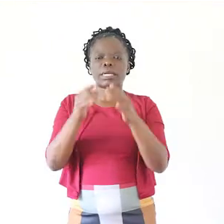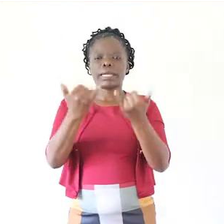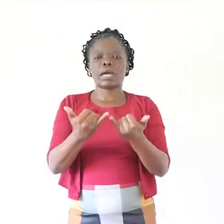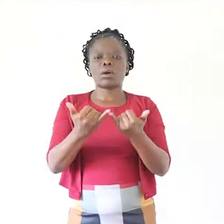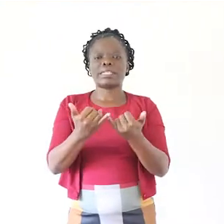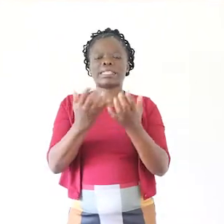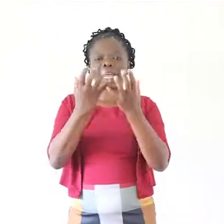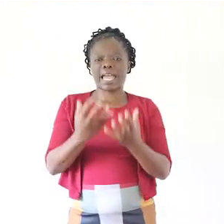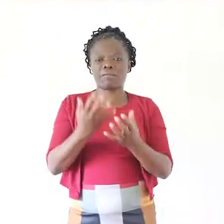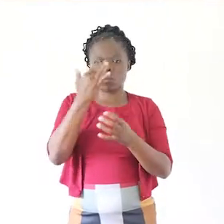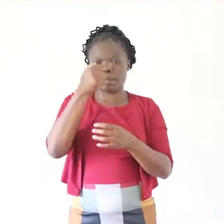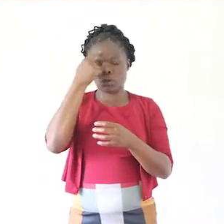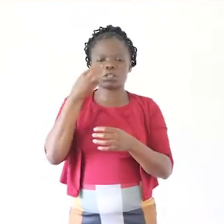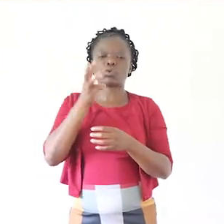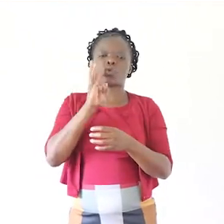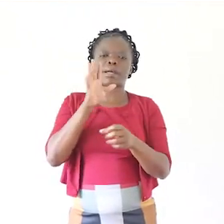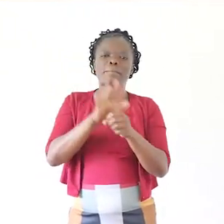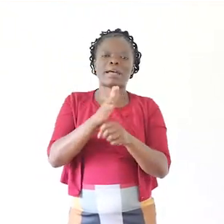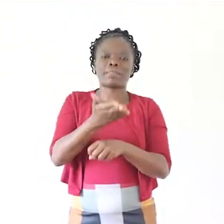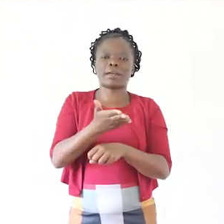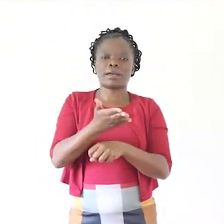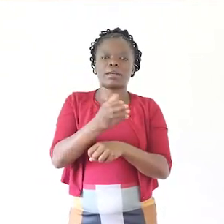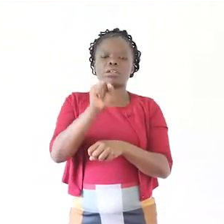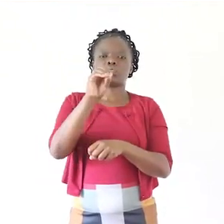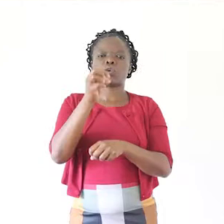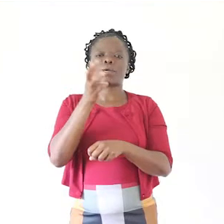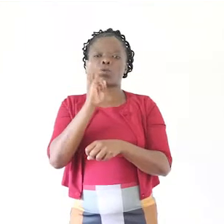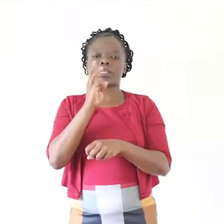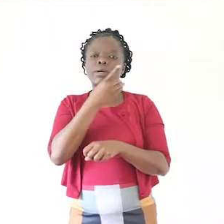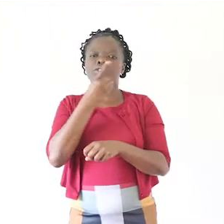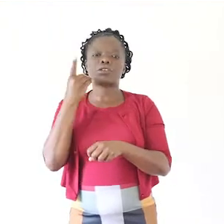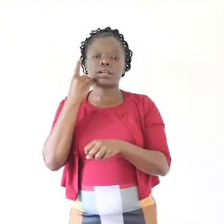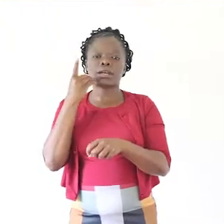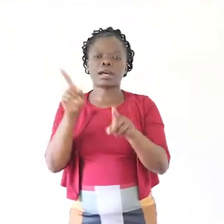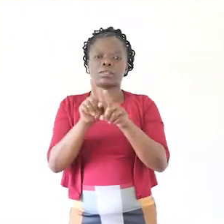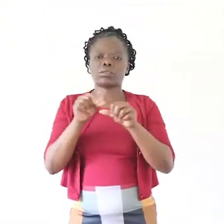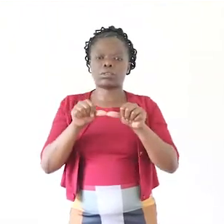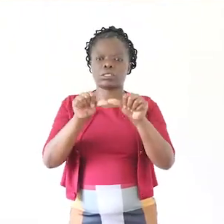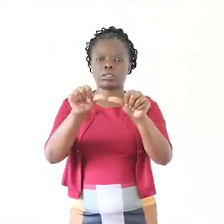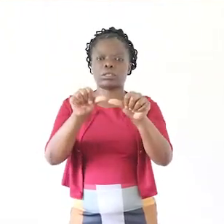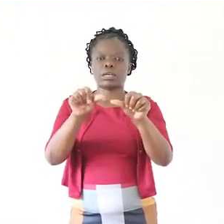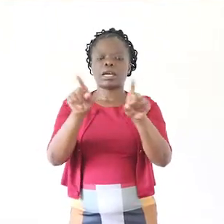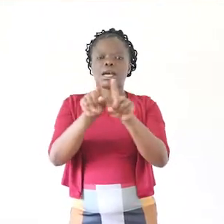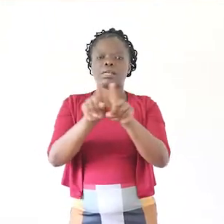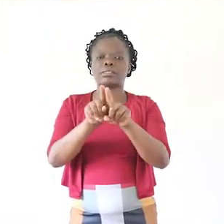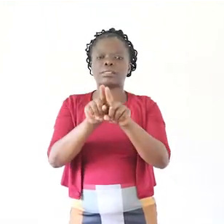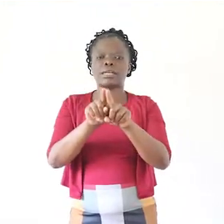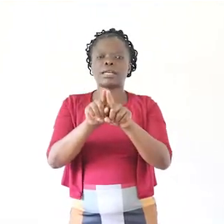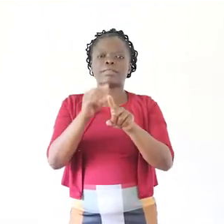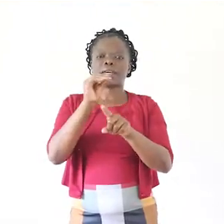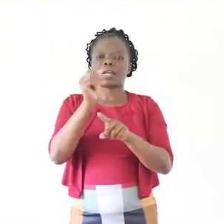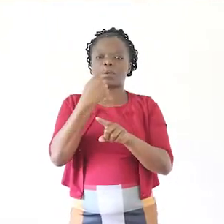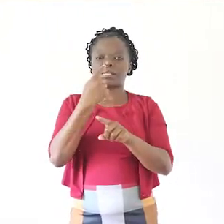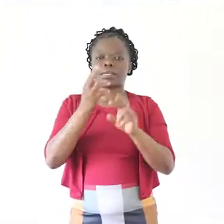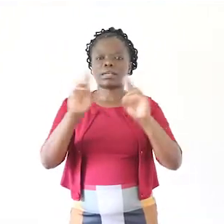Now it is still heavy because of the water. So the water will dry with the time as the groundnuts get